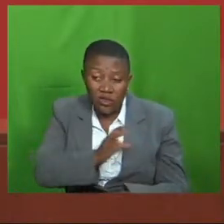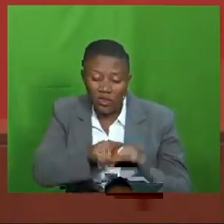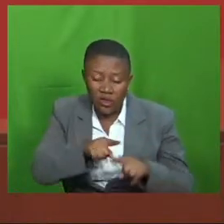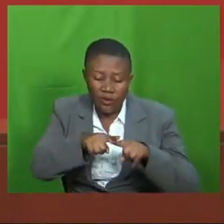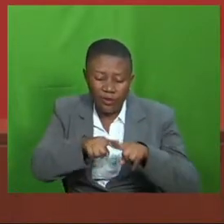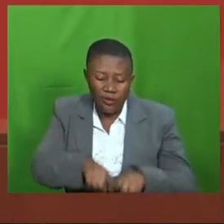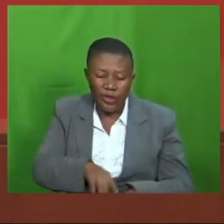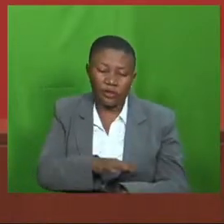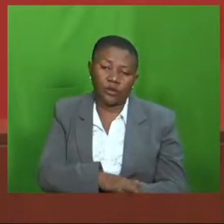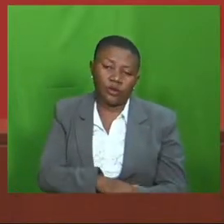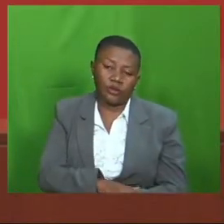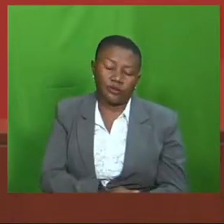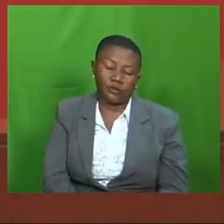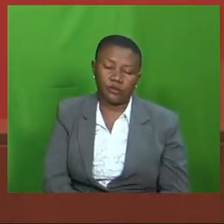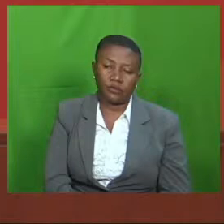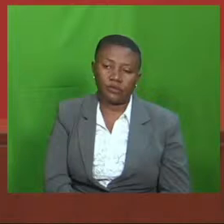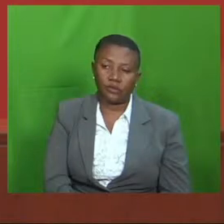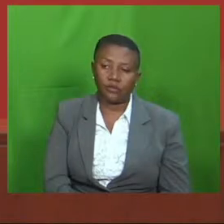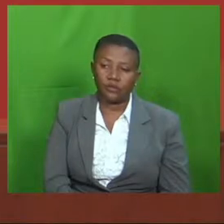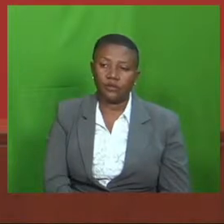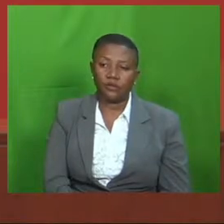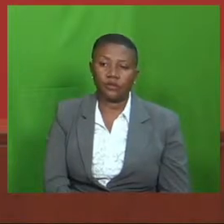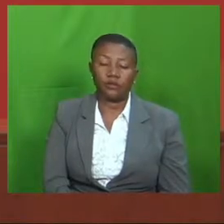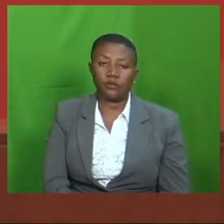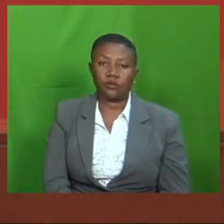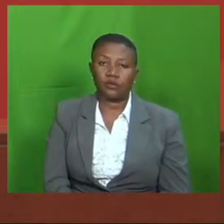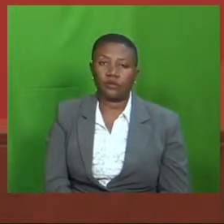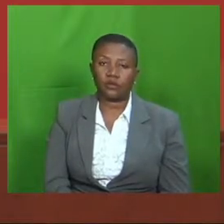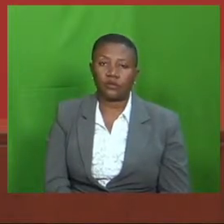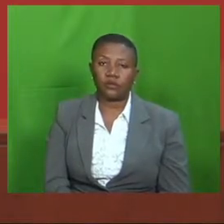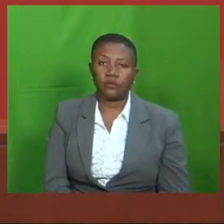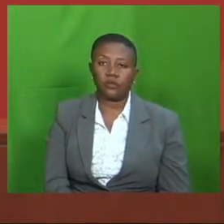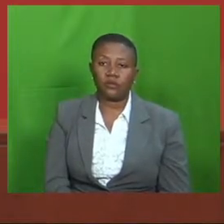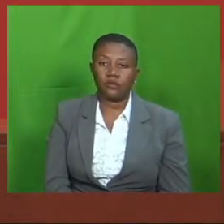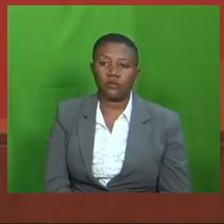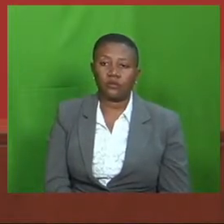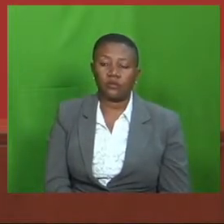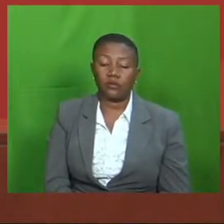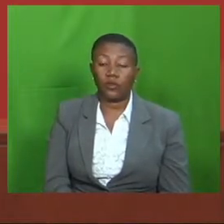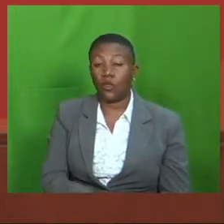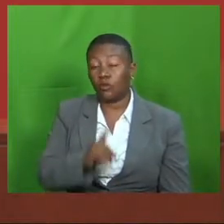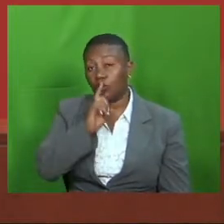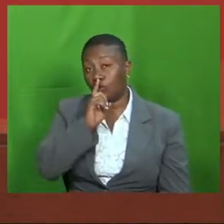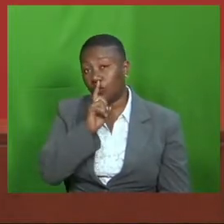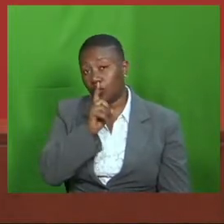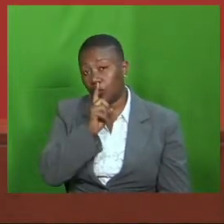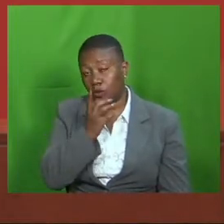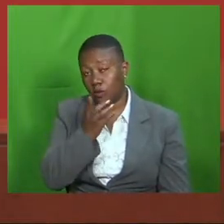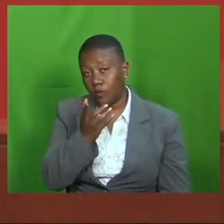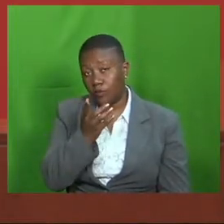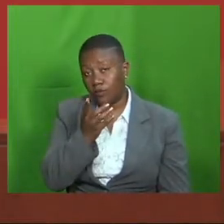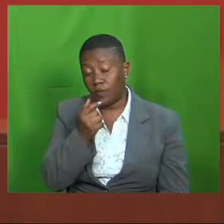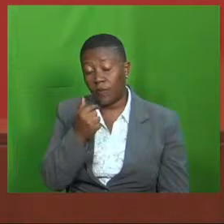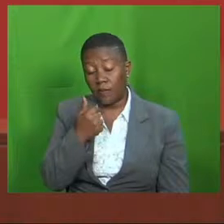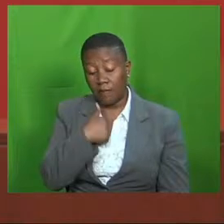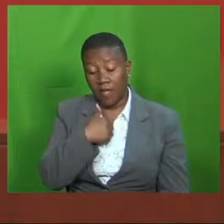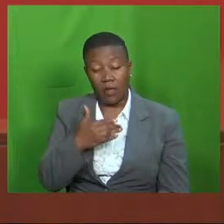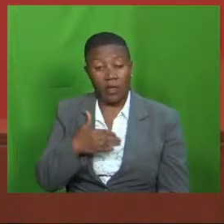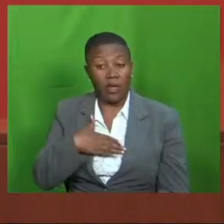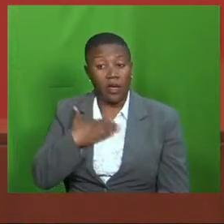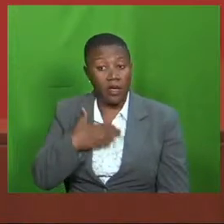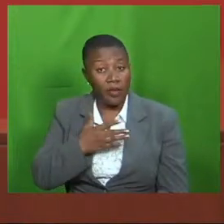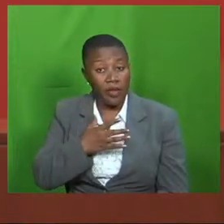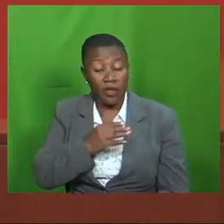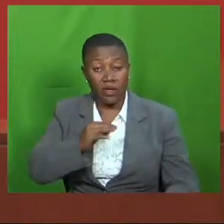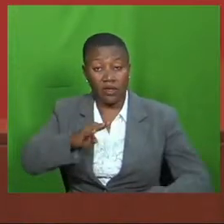of the House by way of a motion. Again, I am inspired and convinced